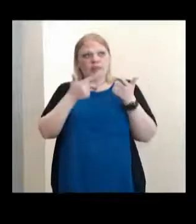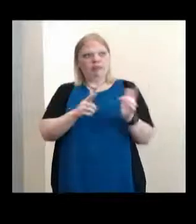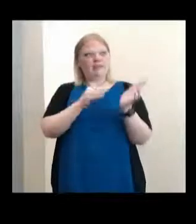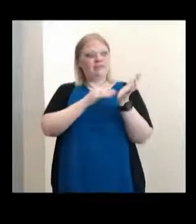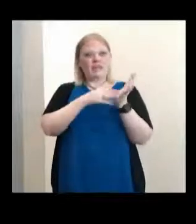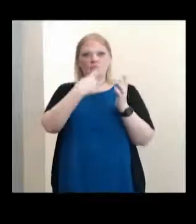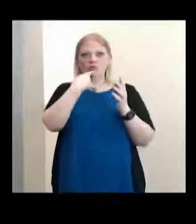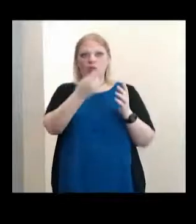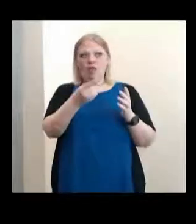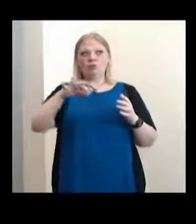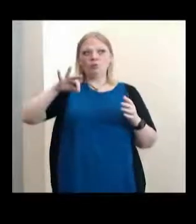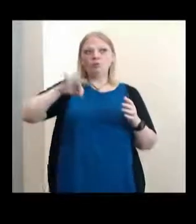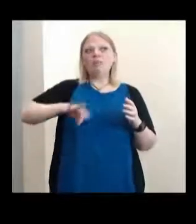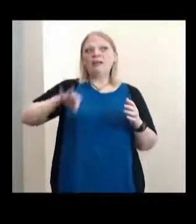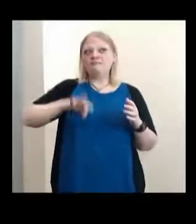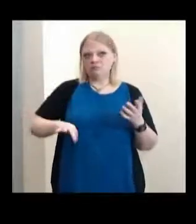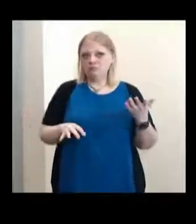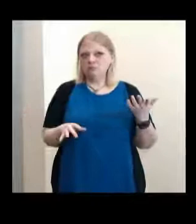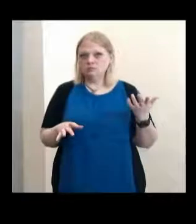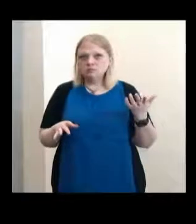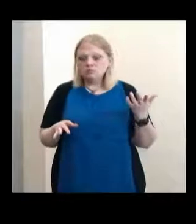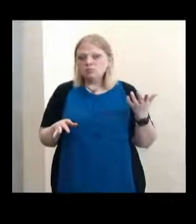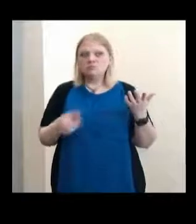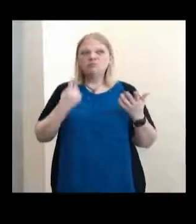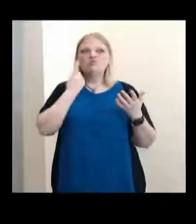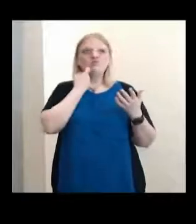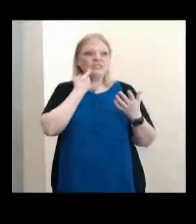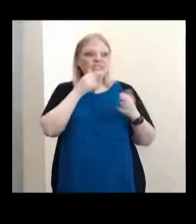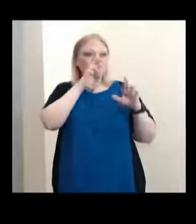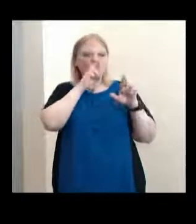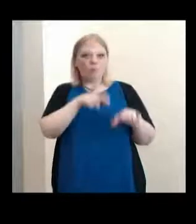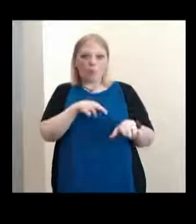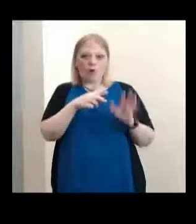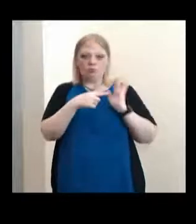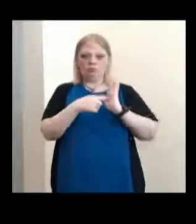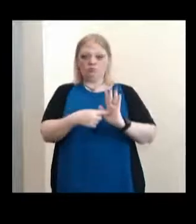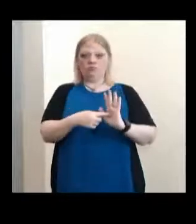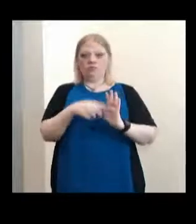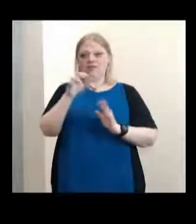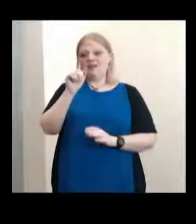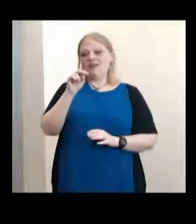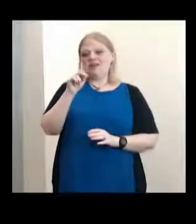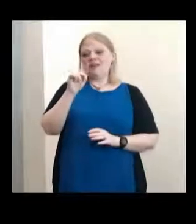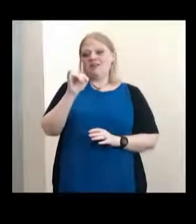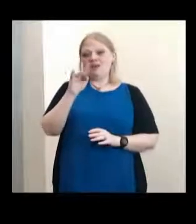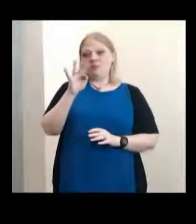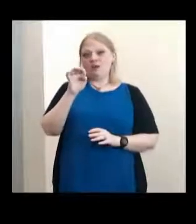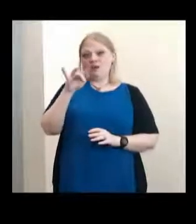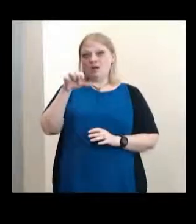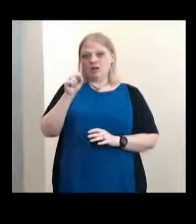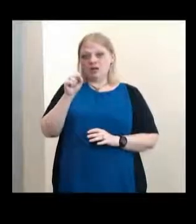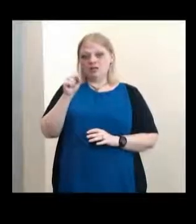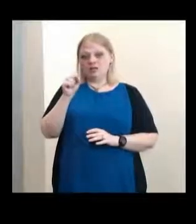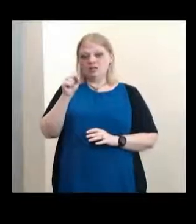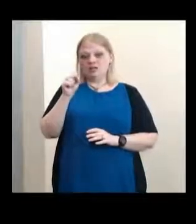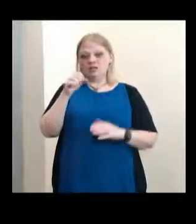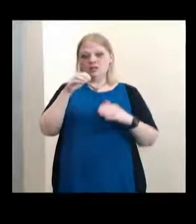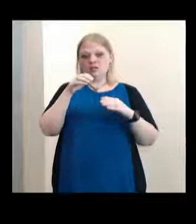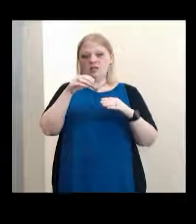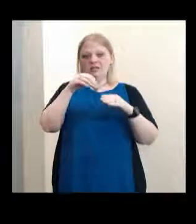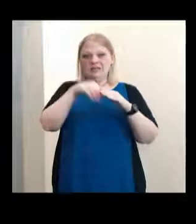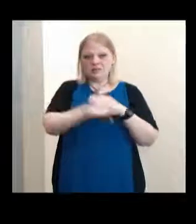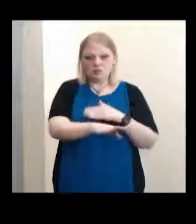the benefits are. There was a recent report that showed that the antibodies going to the baby are